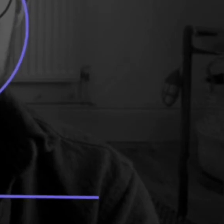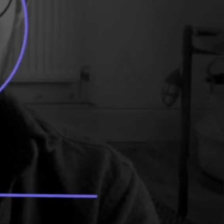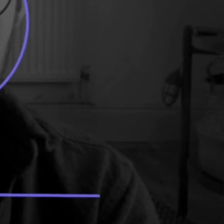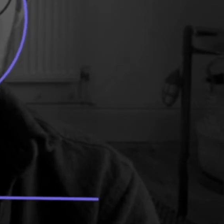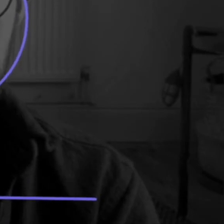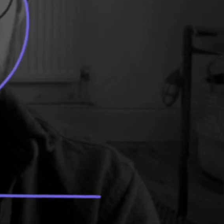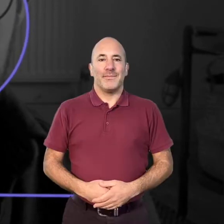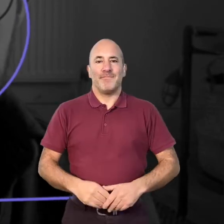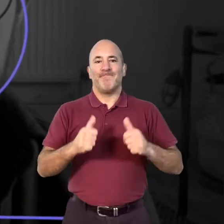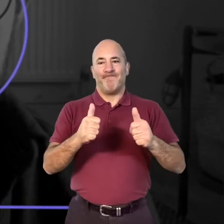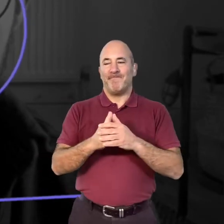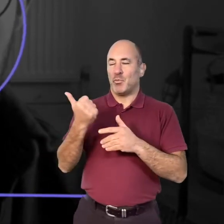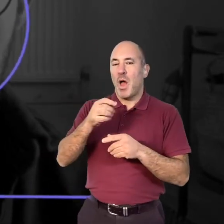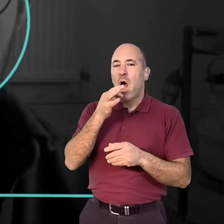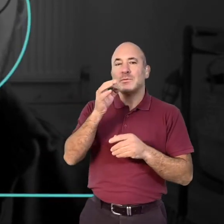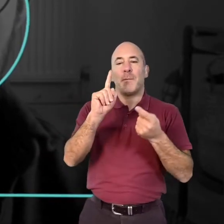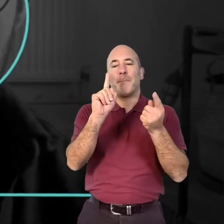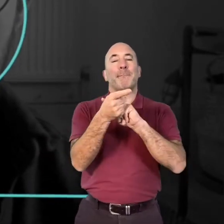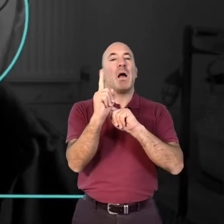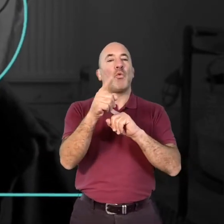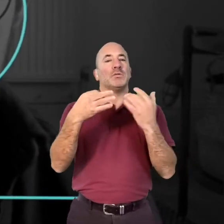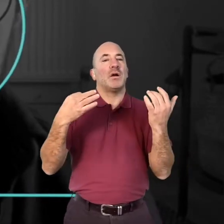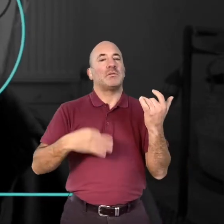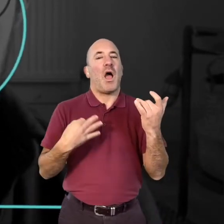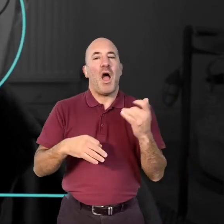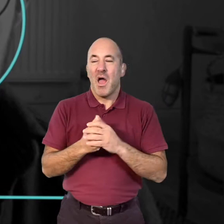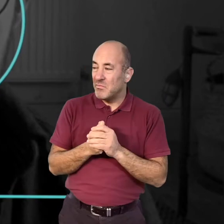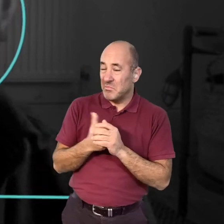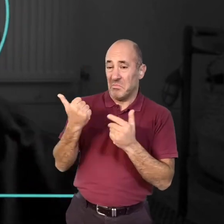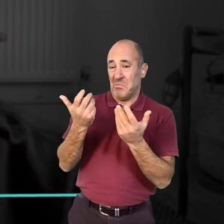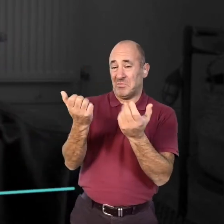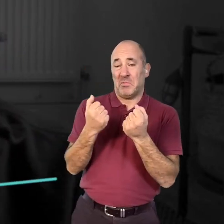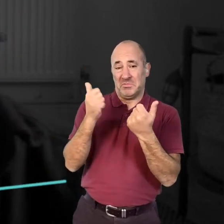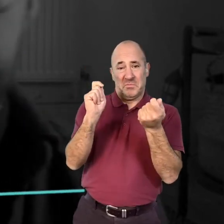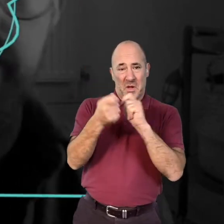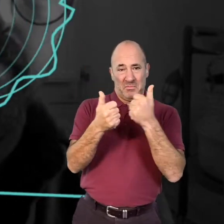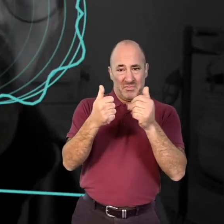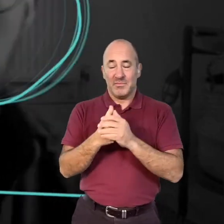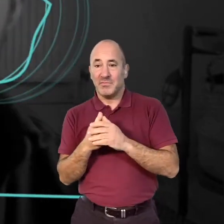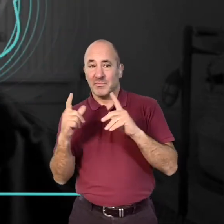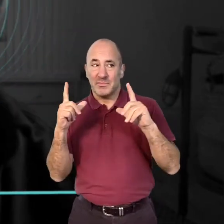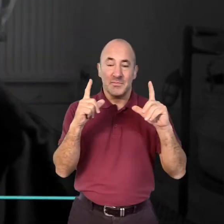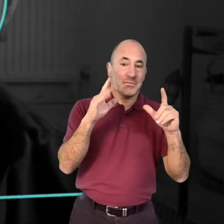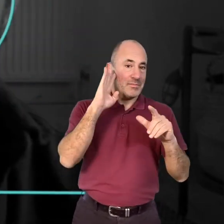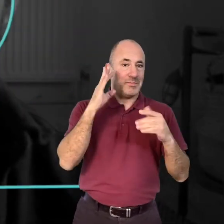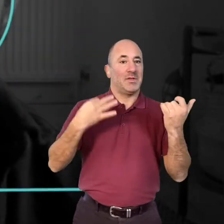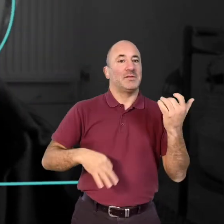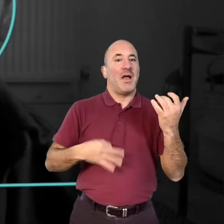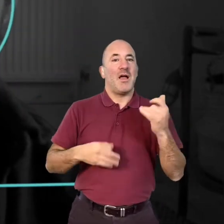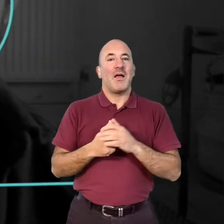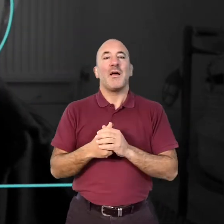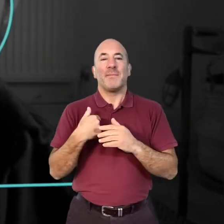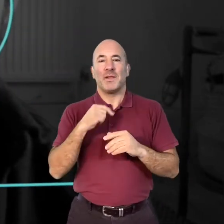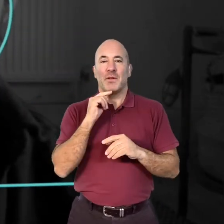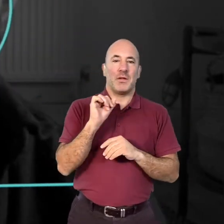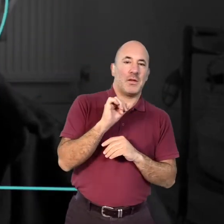Okay, so I'm going to change back to guitar, which it's understood. There we go, guitar. And I'm going to shuffle